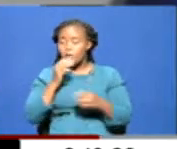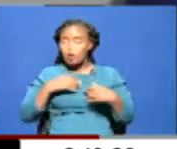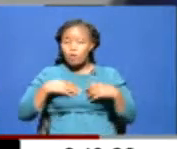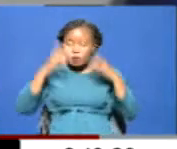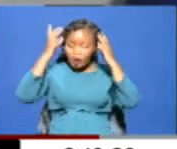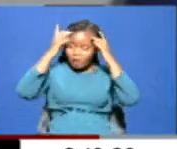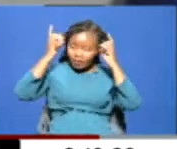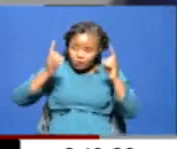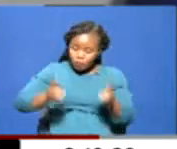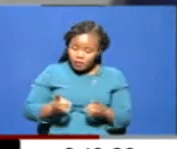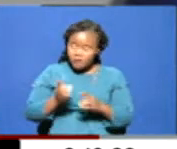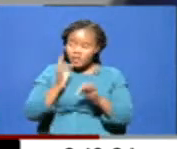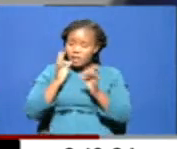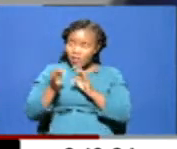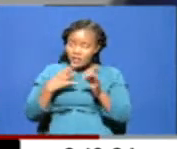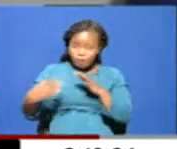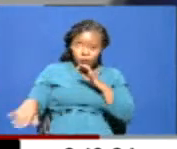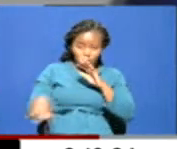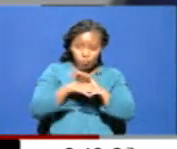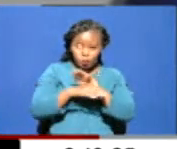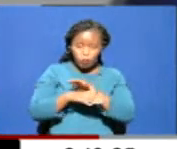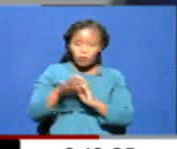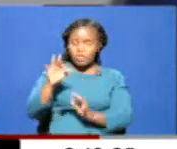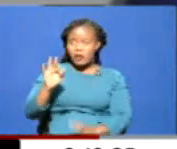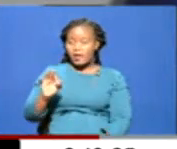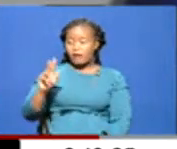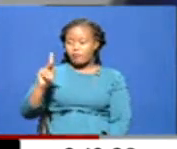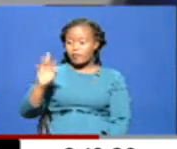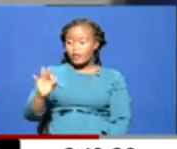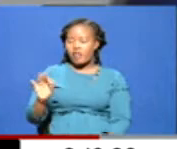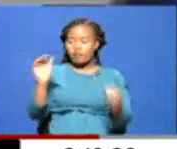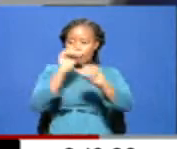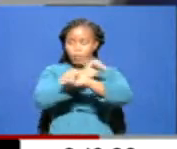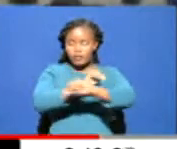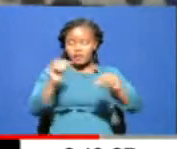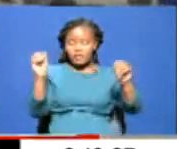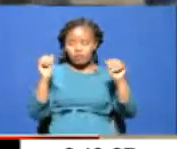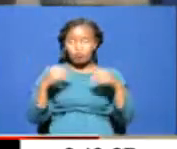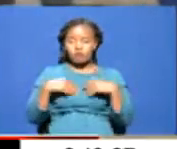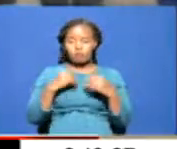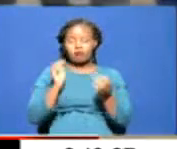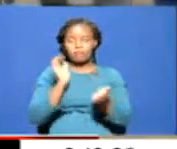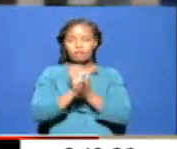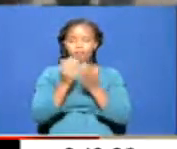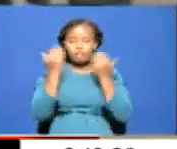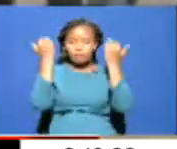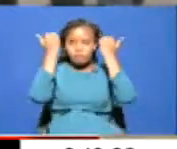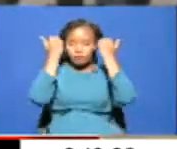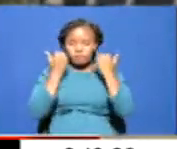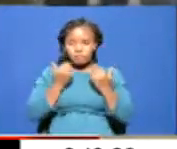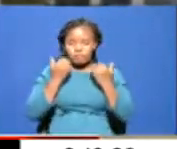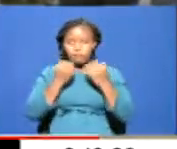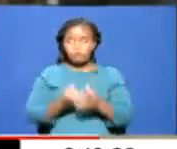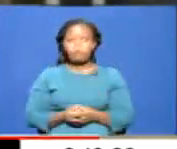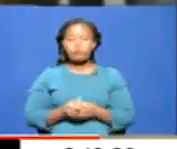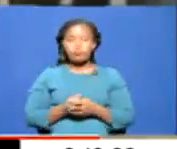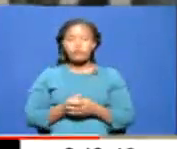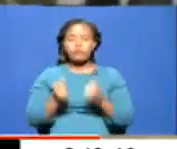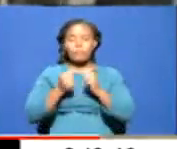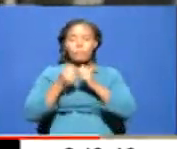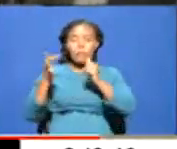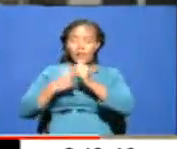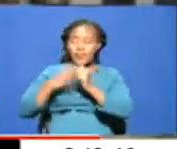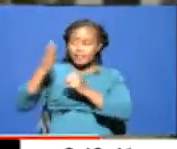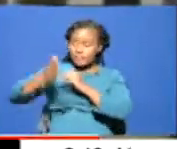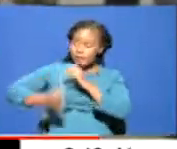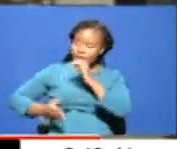the ejected FKF President Nick Mwendwa will be charged. On the 18th of November, the court